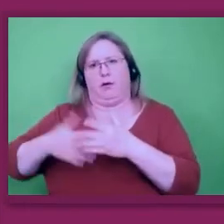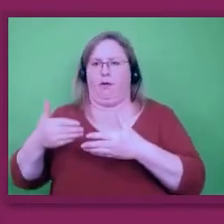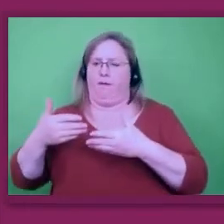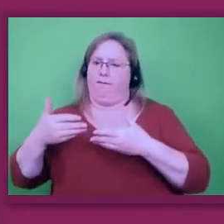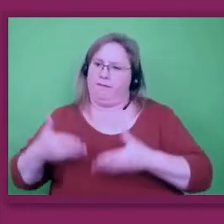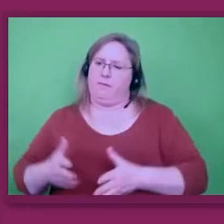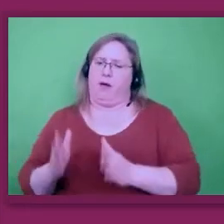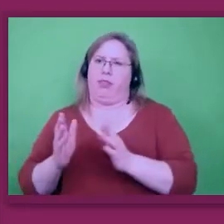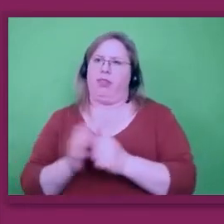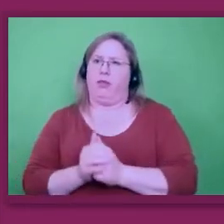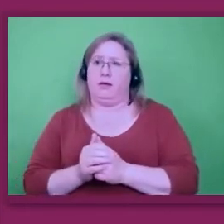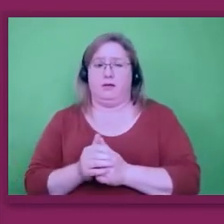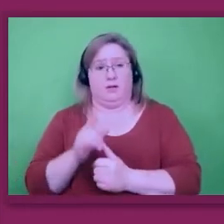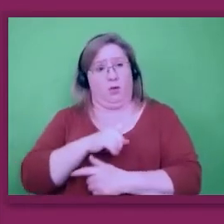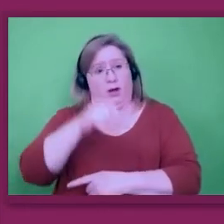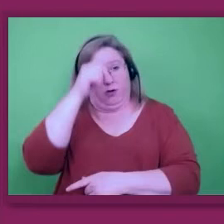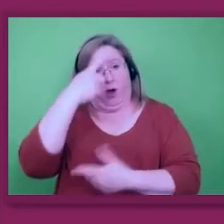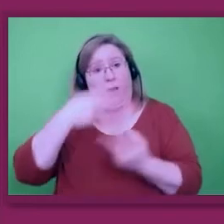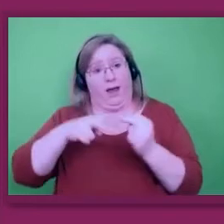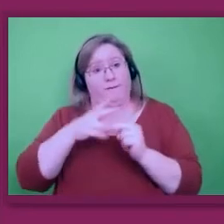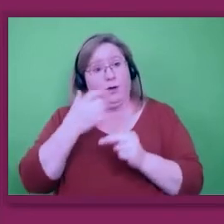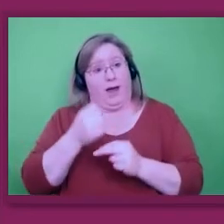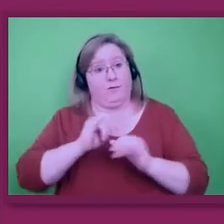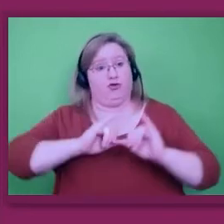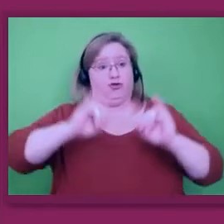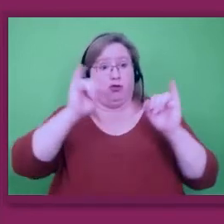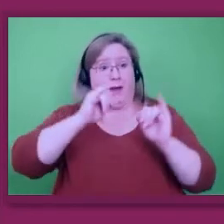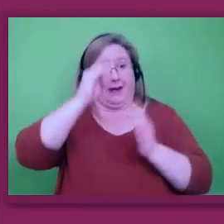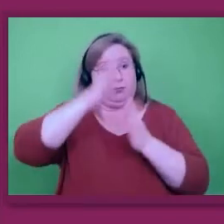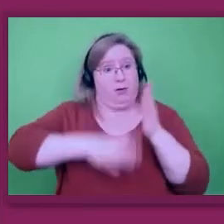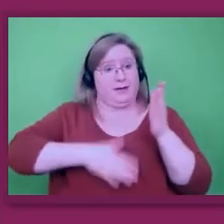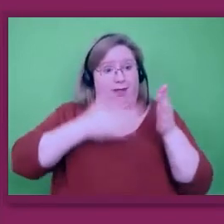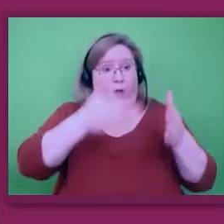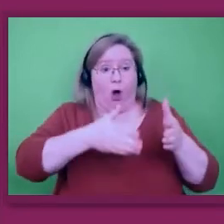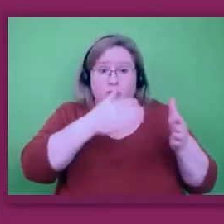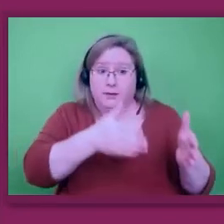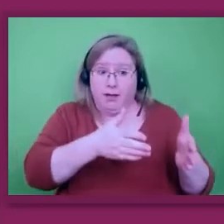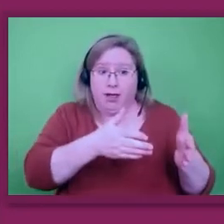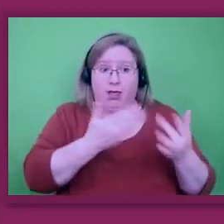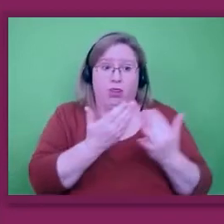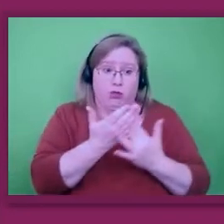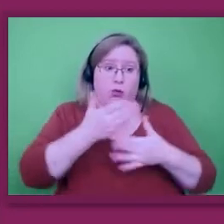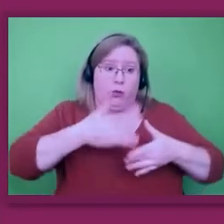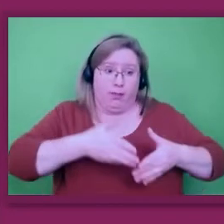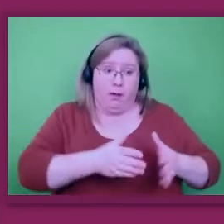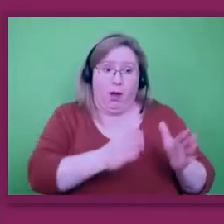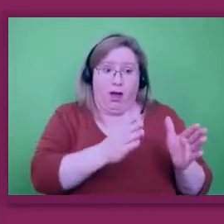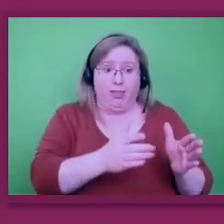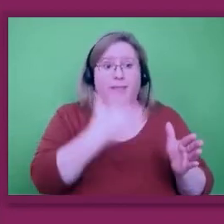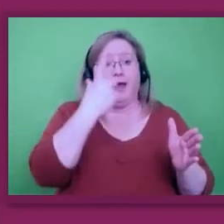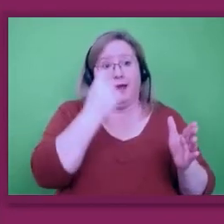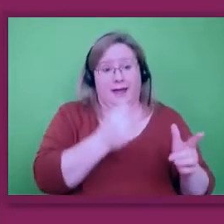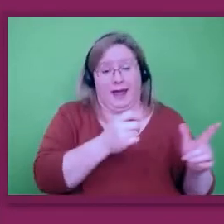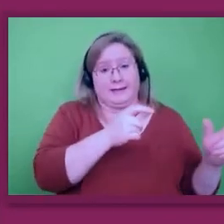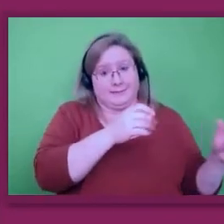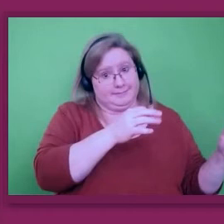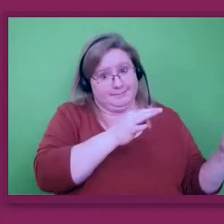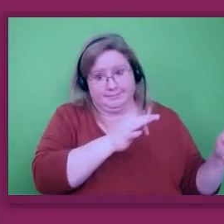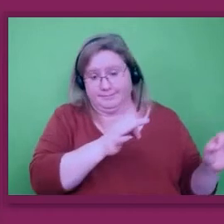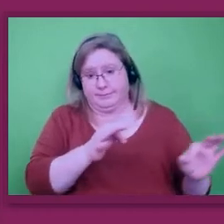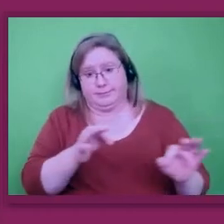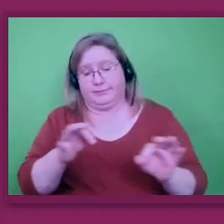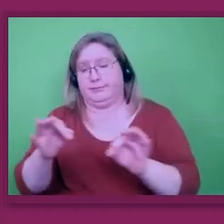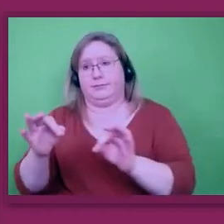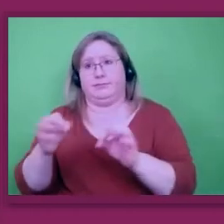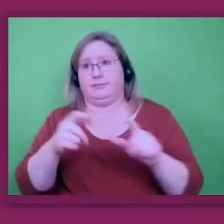have a traumatic experience in the hospital, it doesn't just end there. This is something that can travel with you, you know. An example